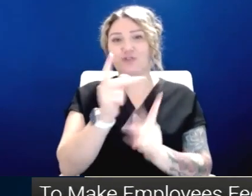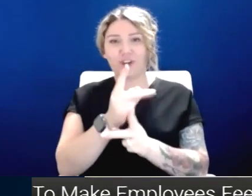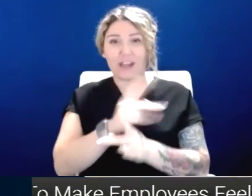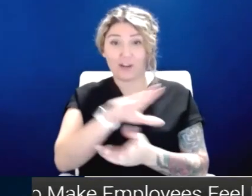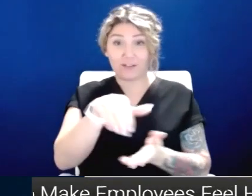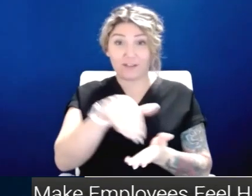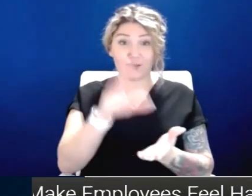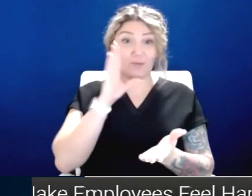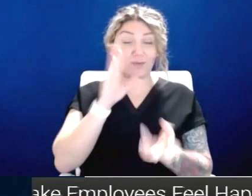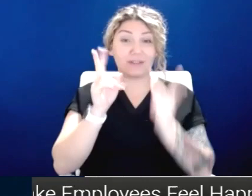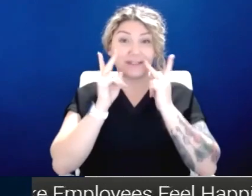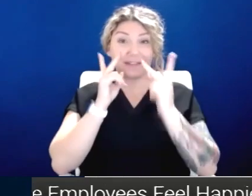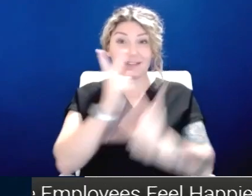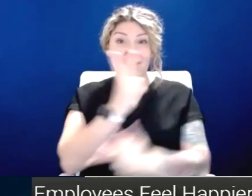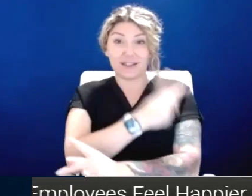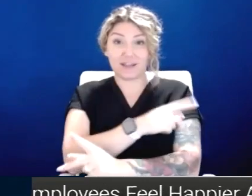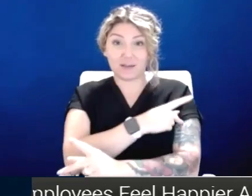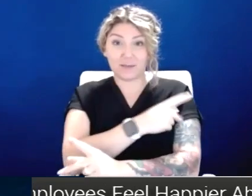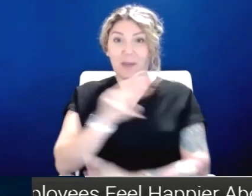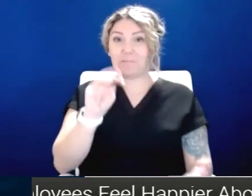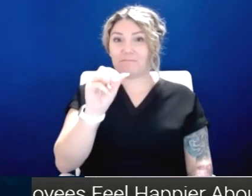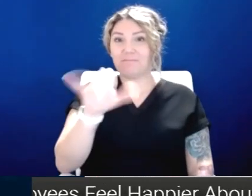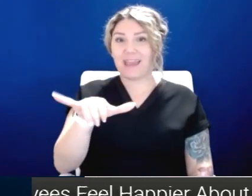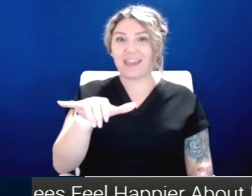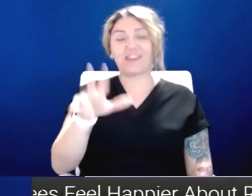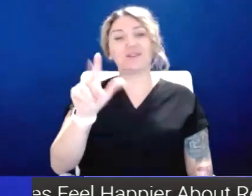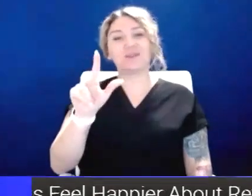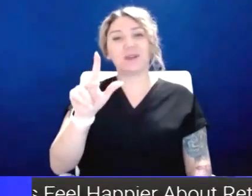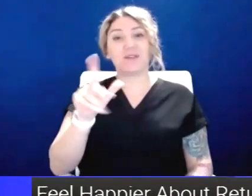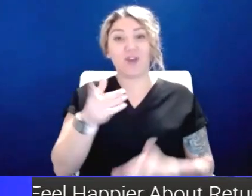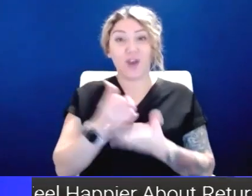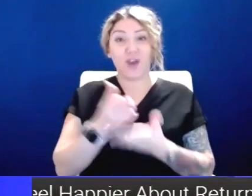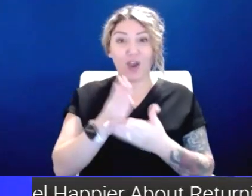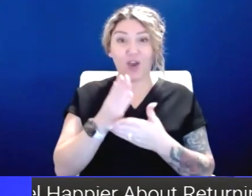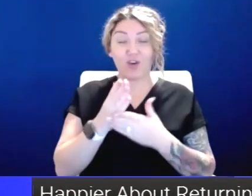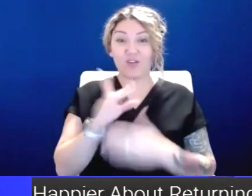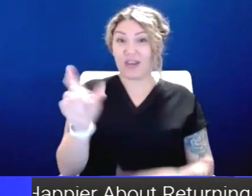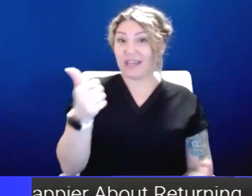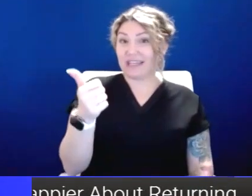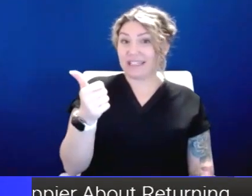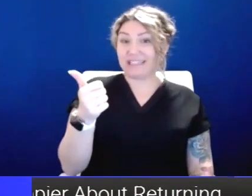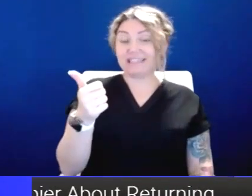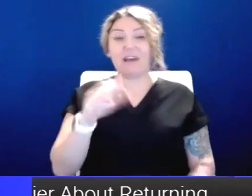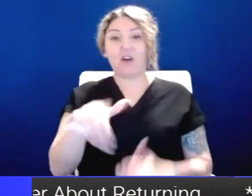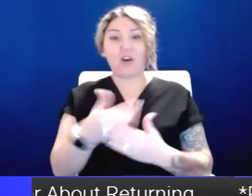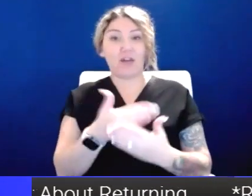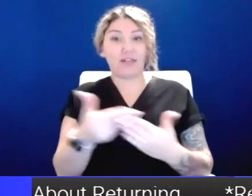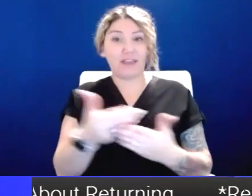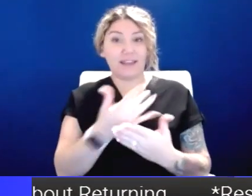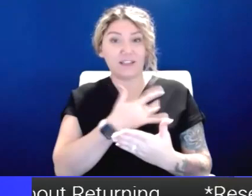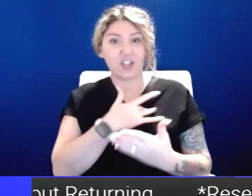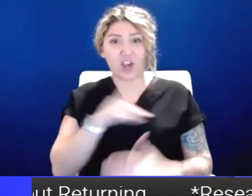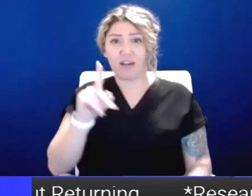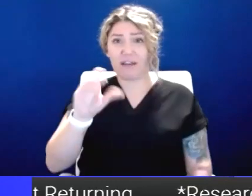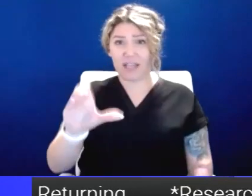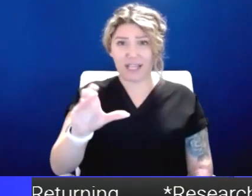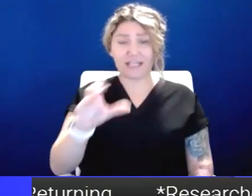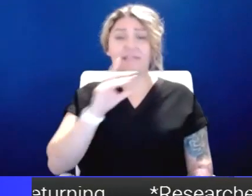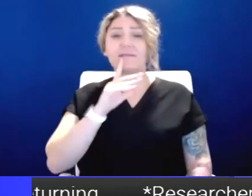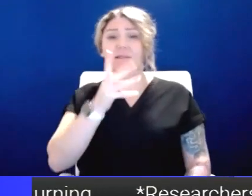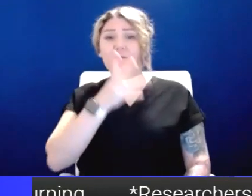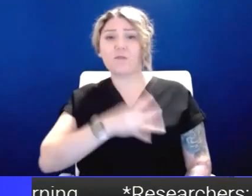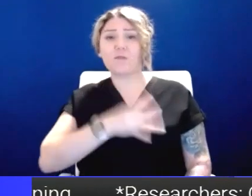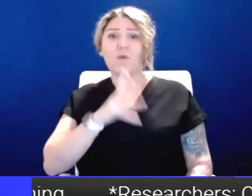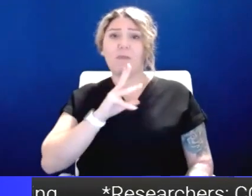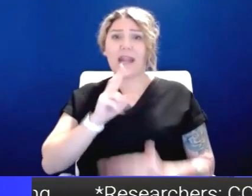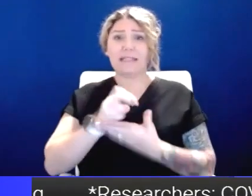seeing patients May 23rd. All right, coming up at 10 o'clock on All Things Heart, a Kansas City woman suffered seizures for a decade. And